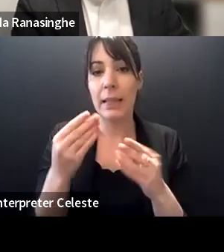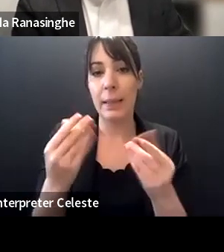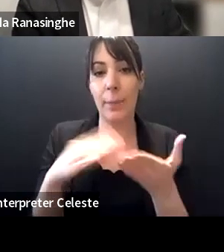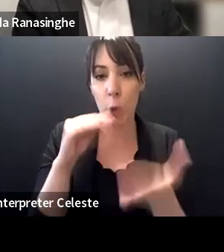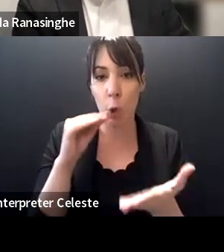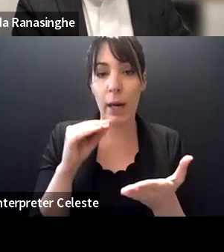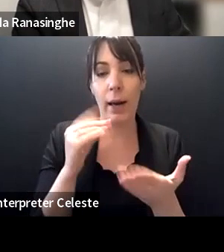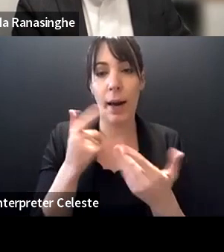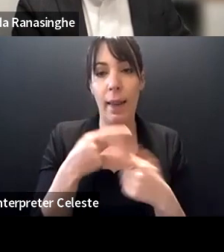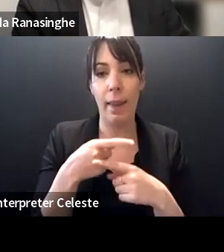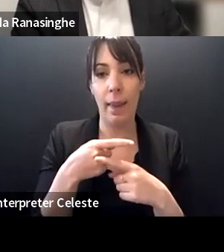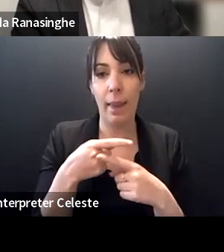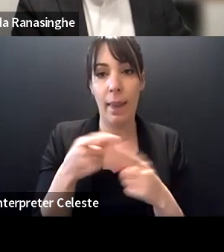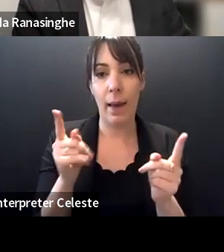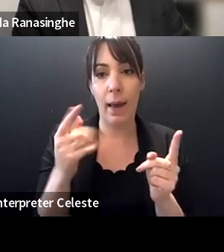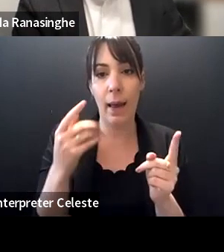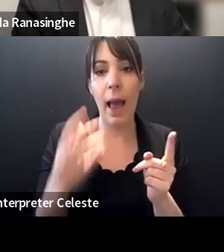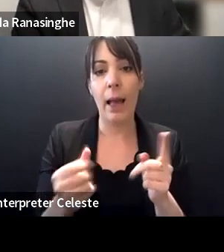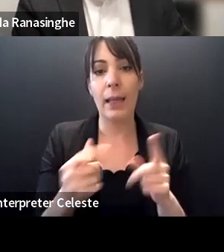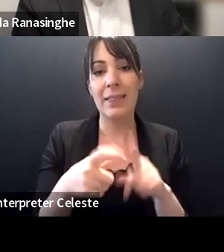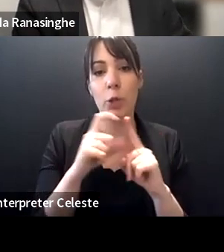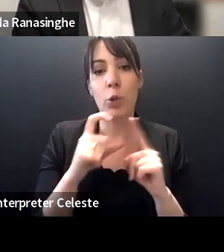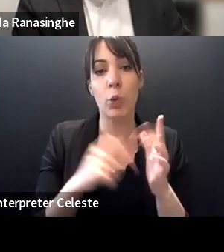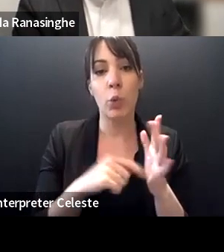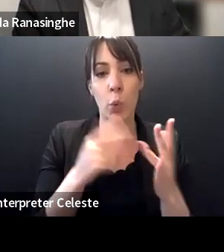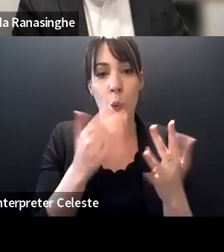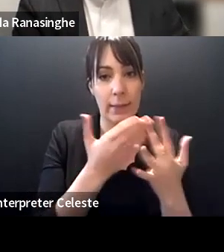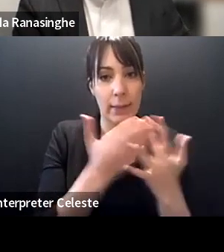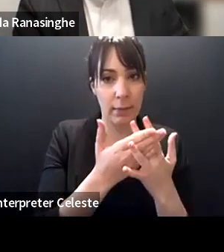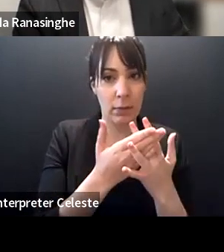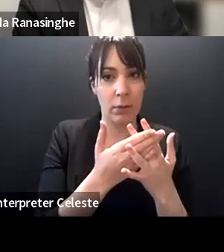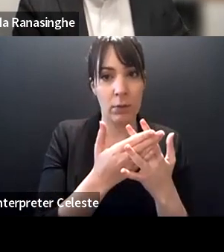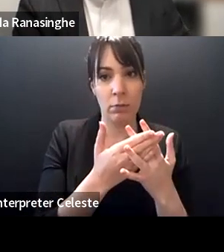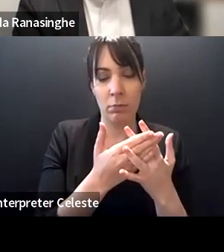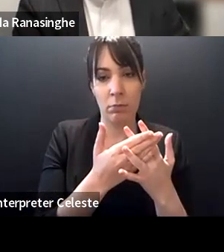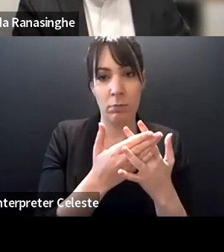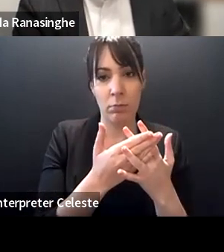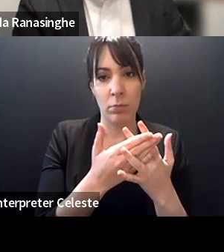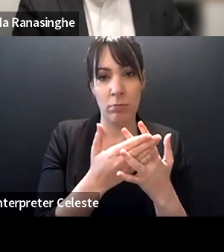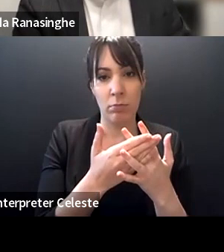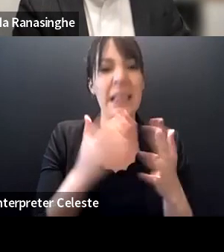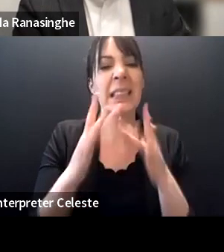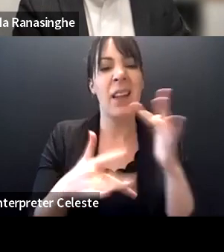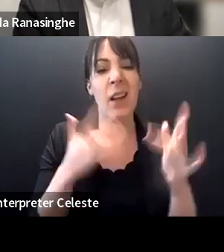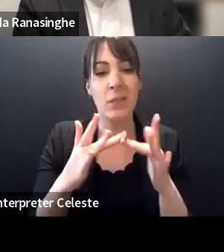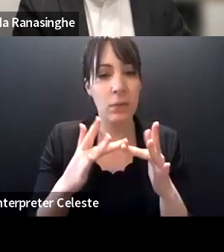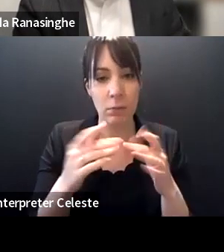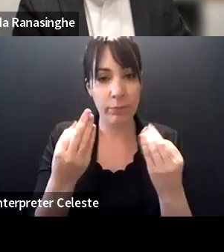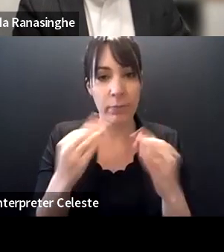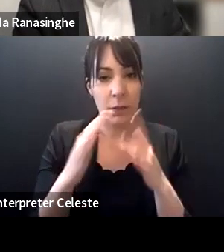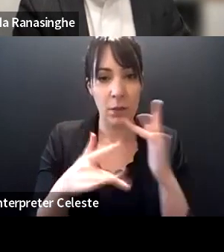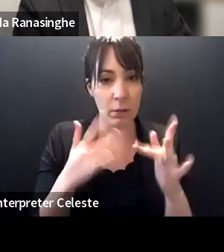did have some difficulty with access to, you know, a regular internet service, students